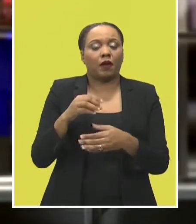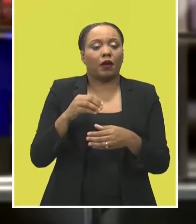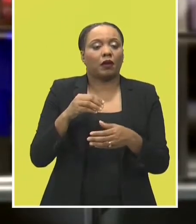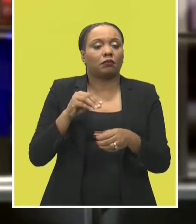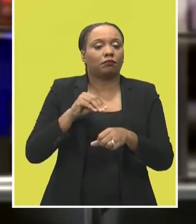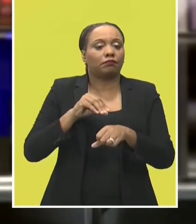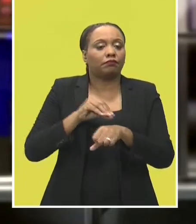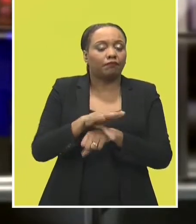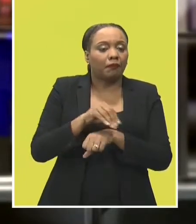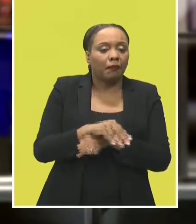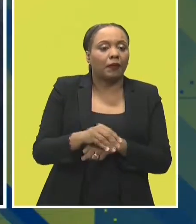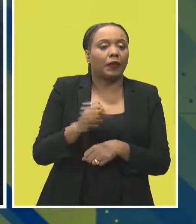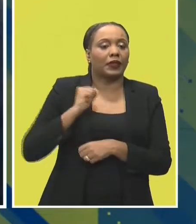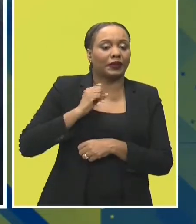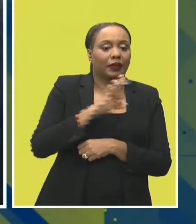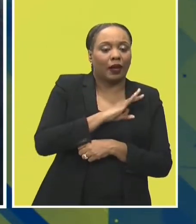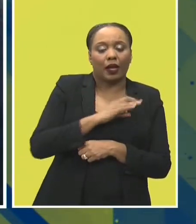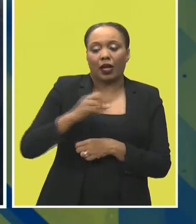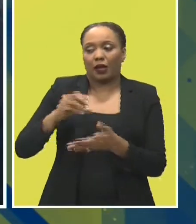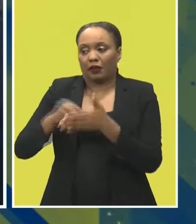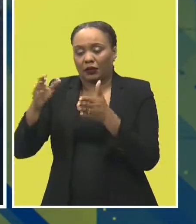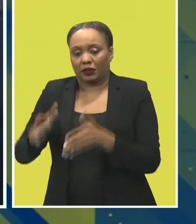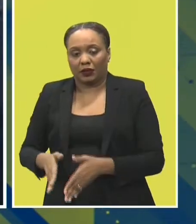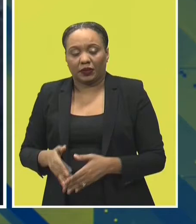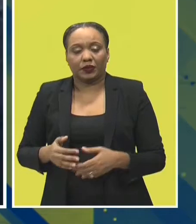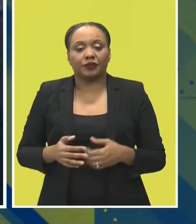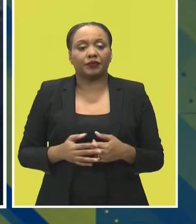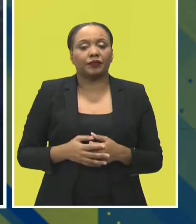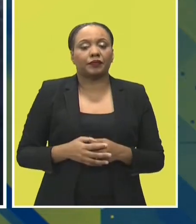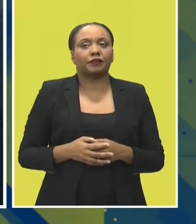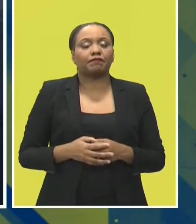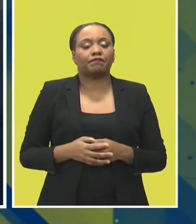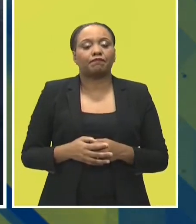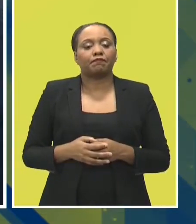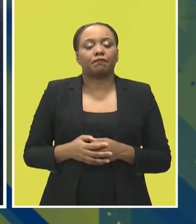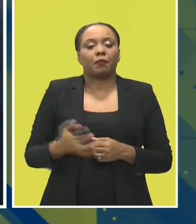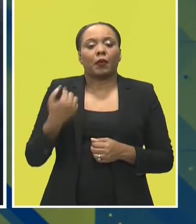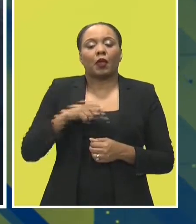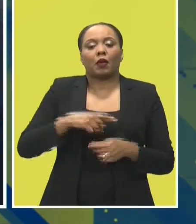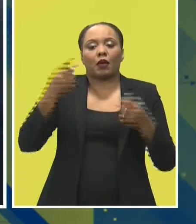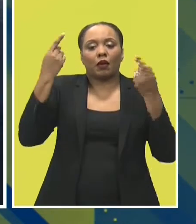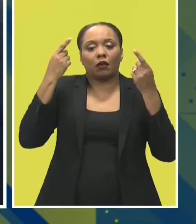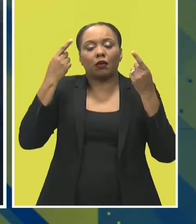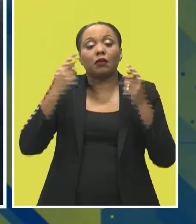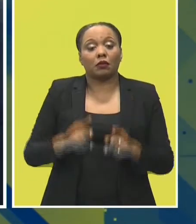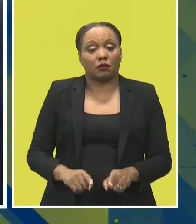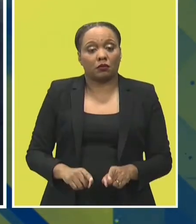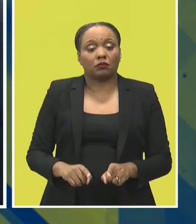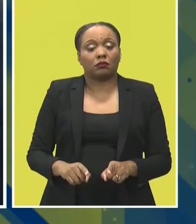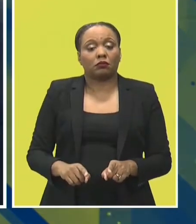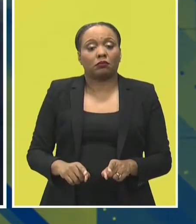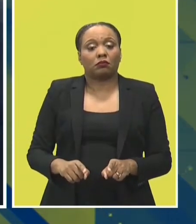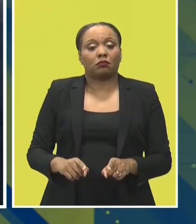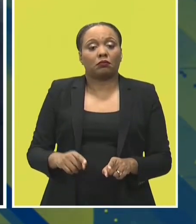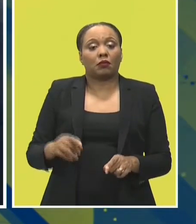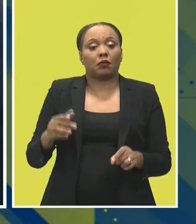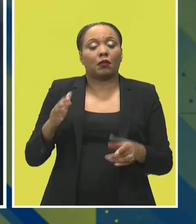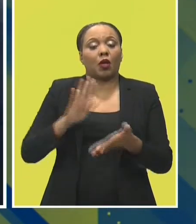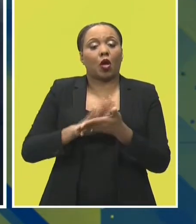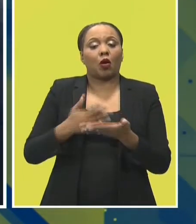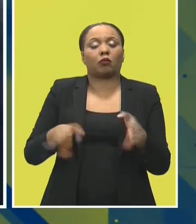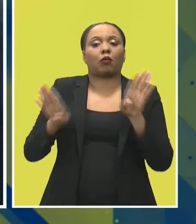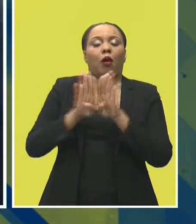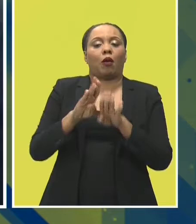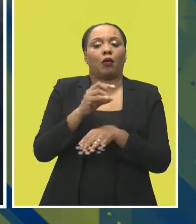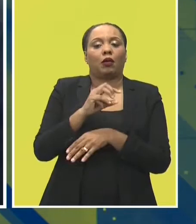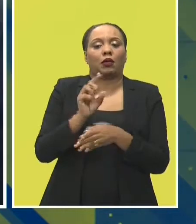students. We've also agreed that school will be closed on Monday, and we are preparing for